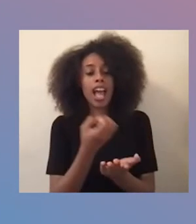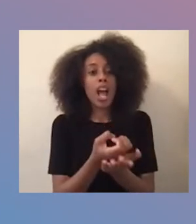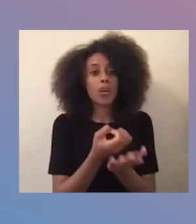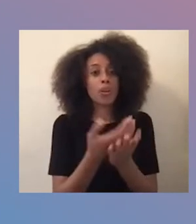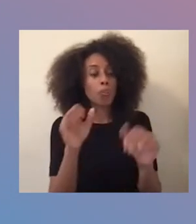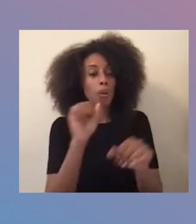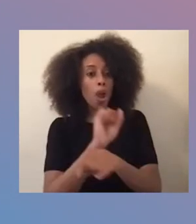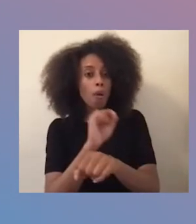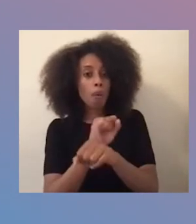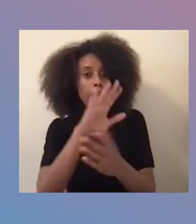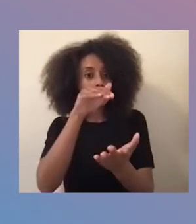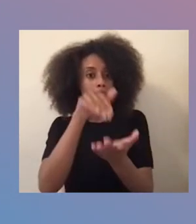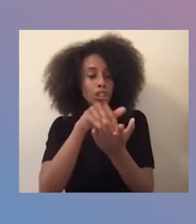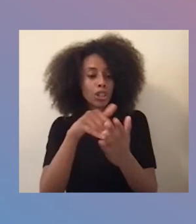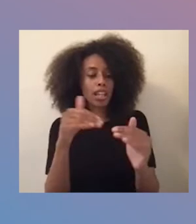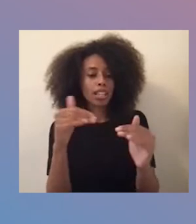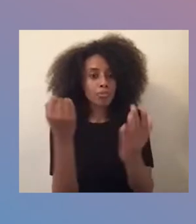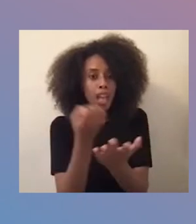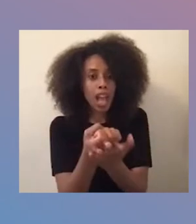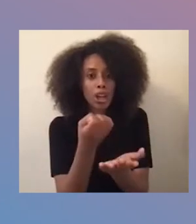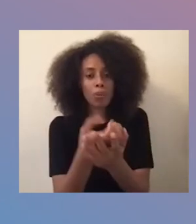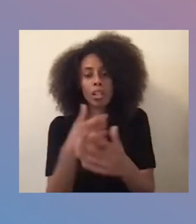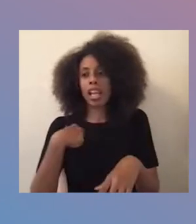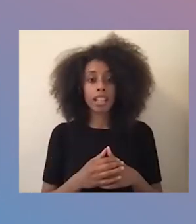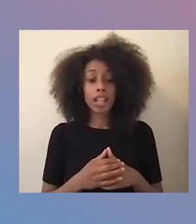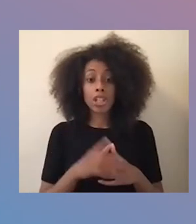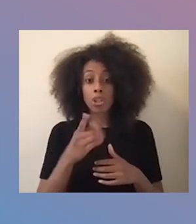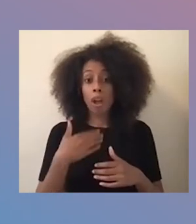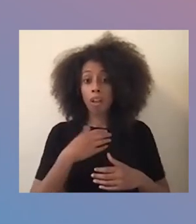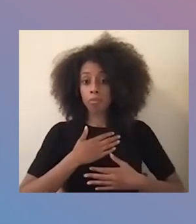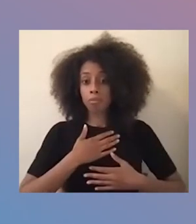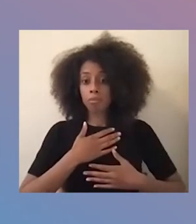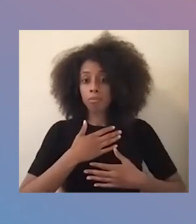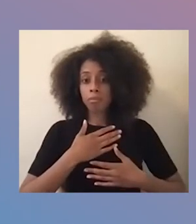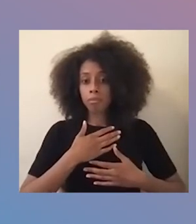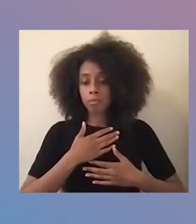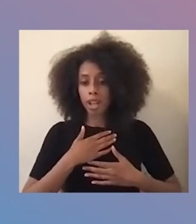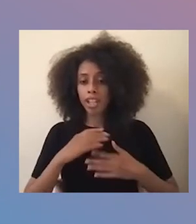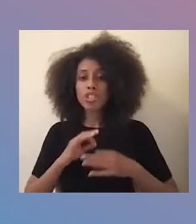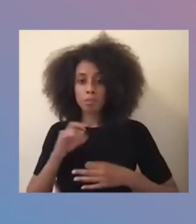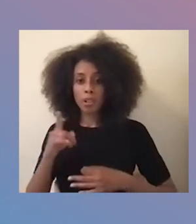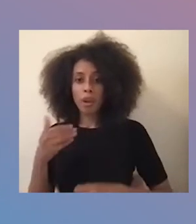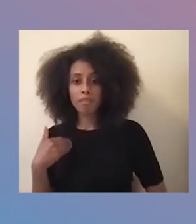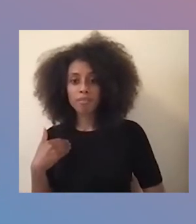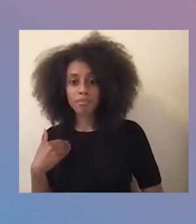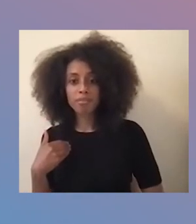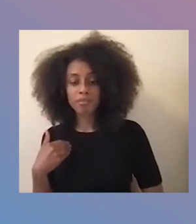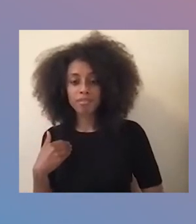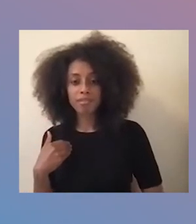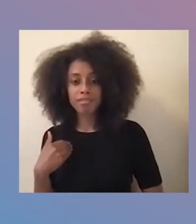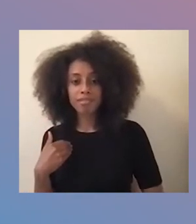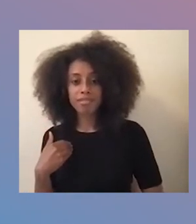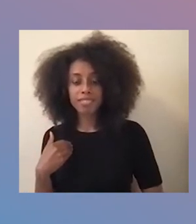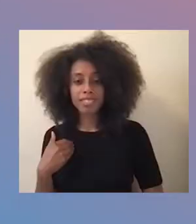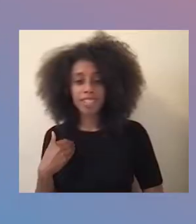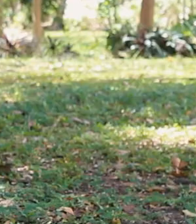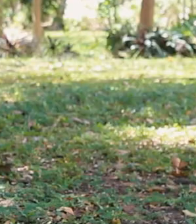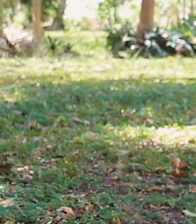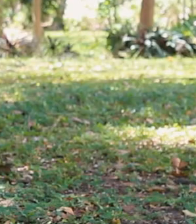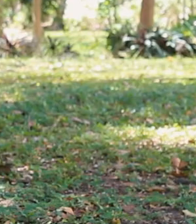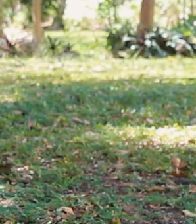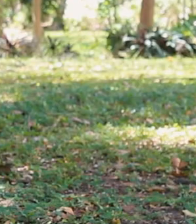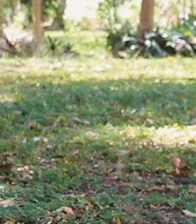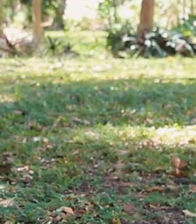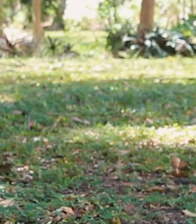about when we mean equitable work and centering equity. As long as you have breath, you have spirit, right? Our spirit is